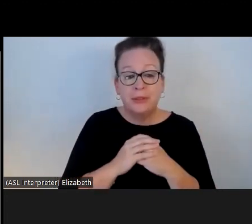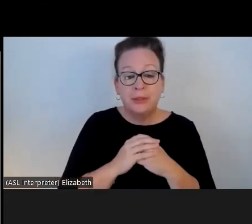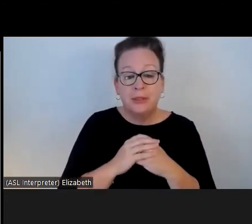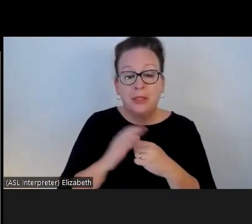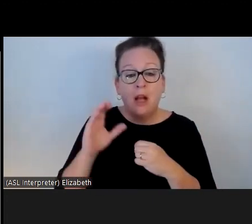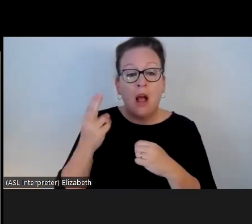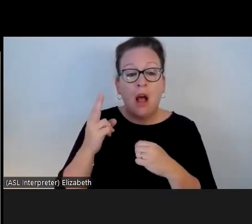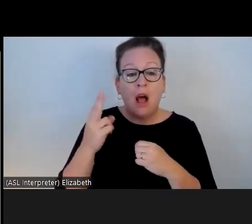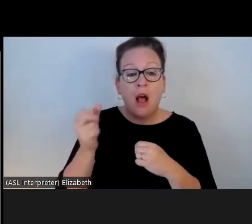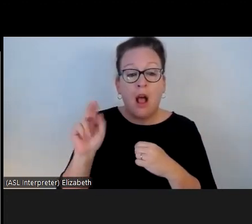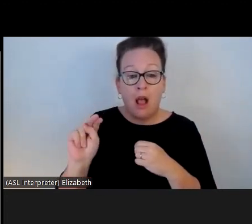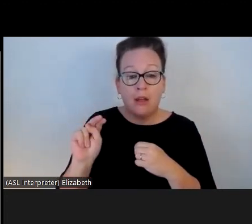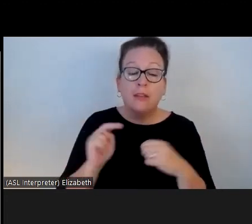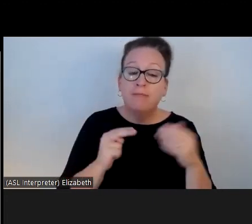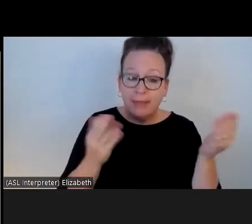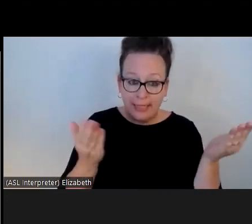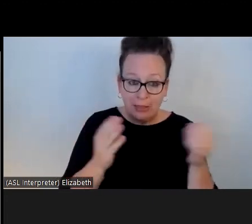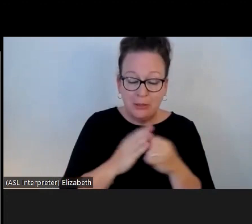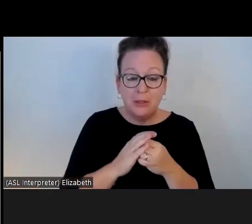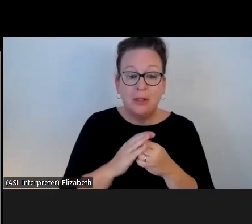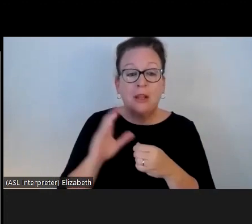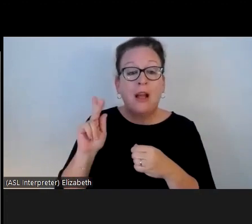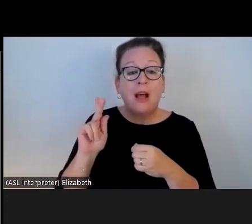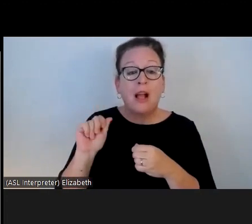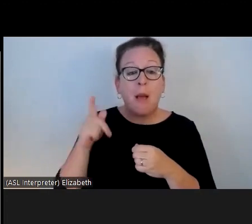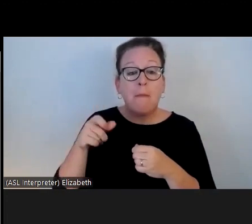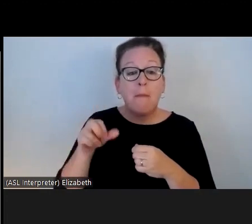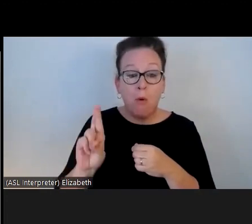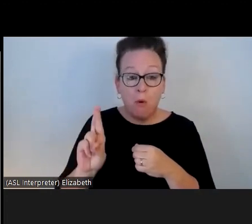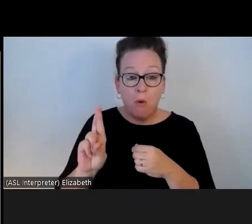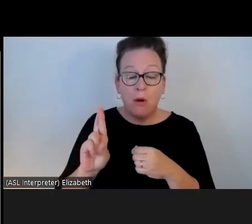Caroline Hahn. Here. Namrita Kapoor.